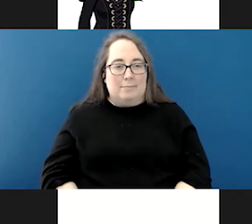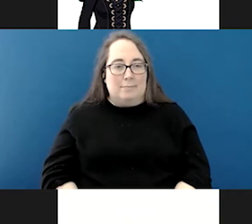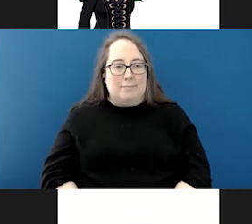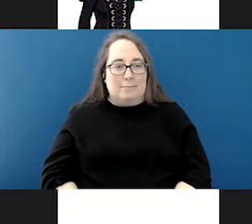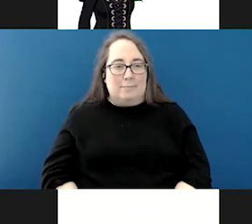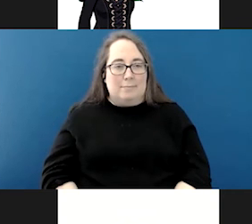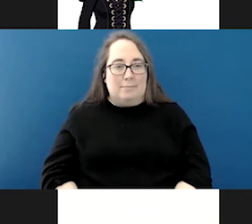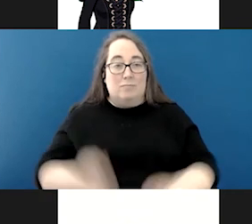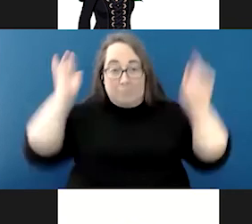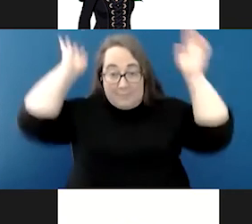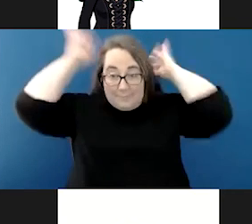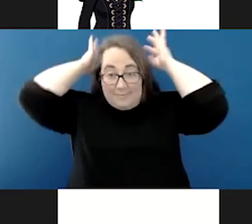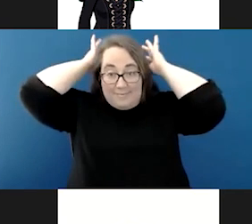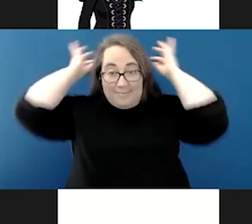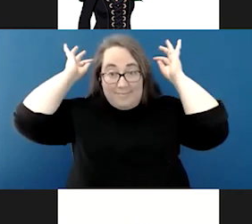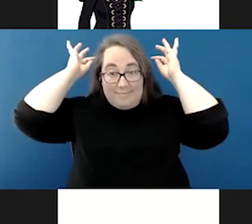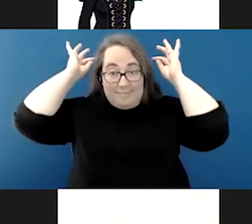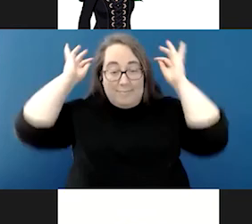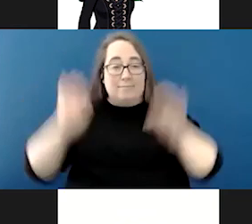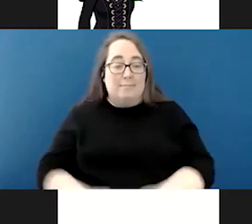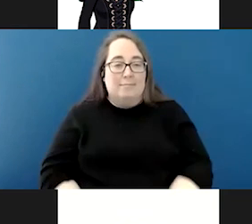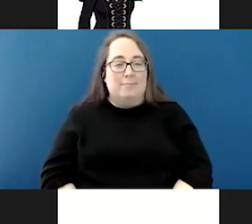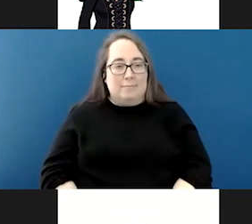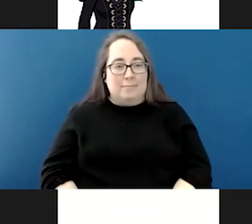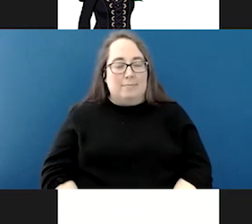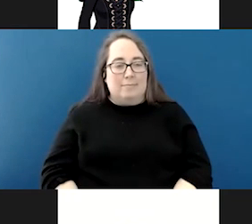Just tying it on now.